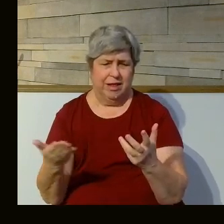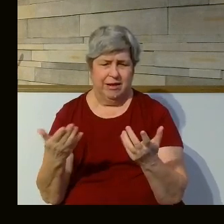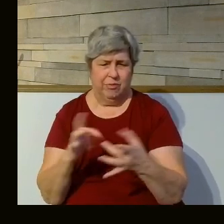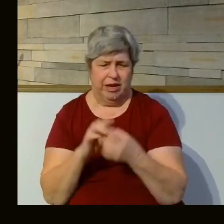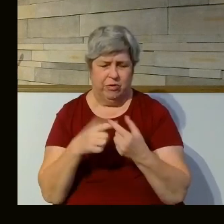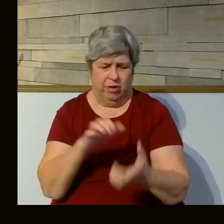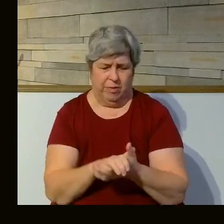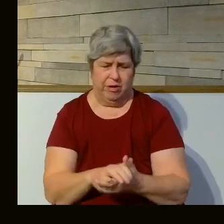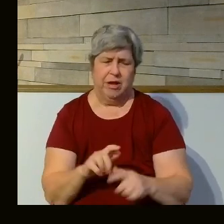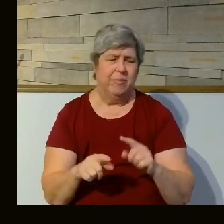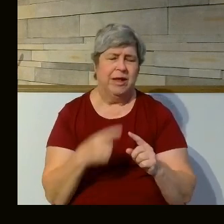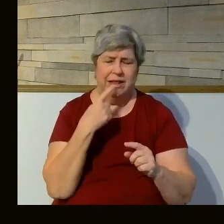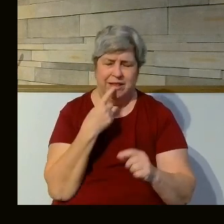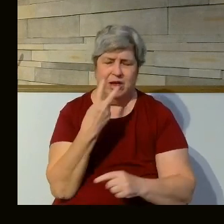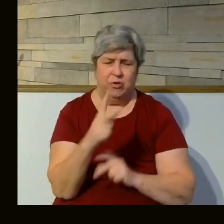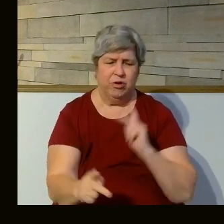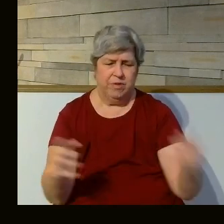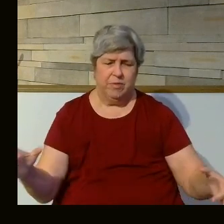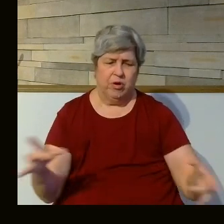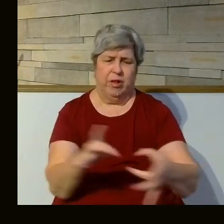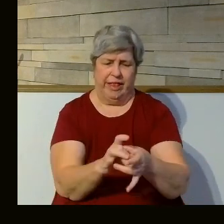Jesus says their two are linked together.